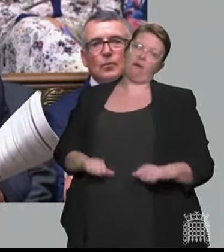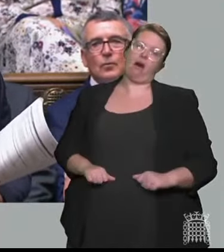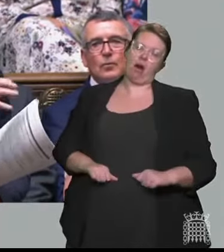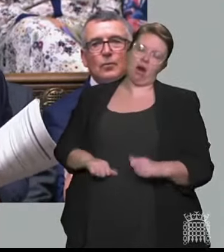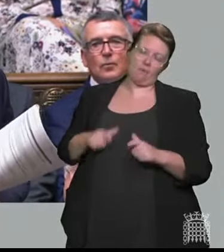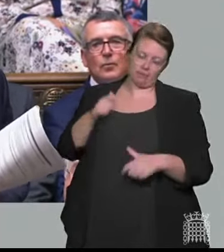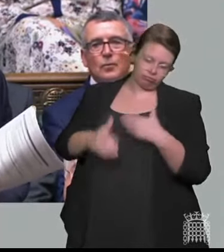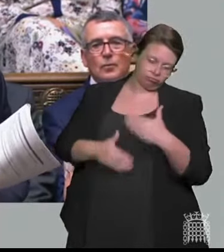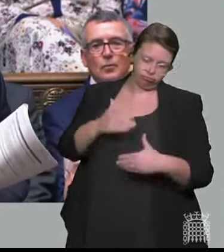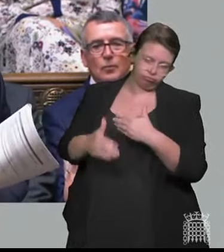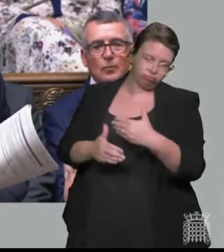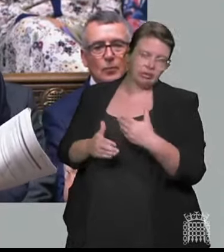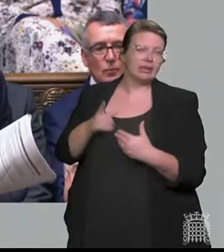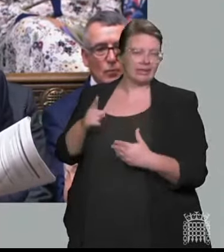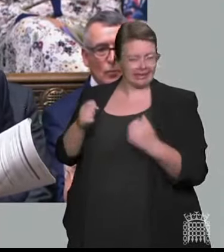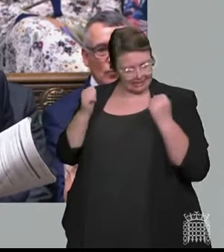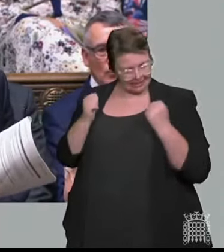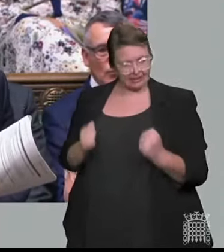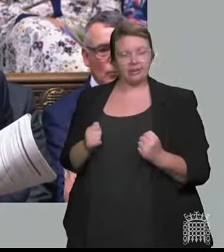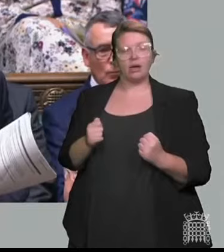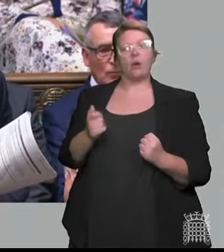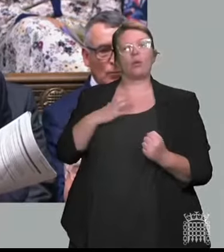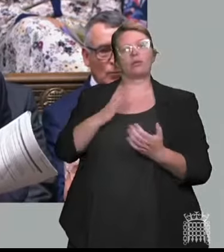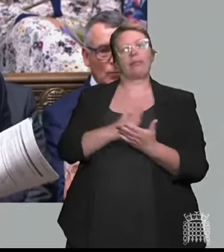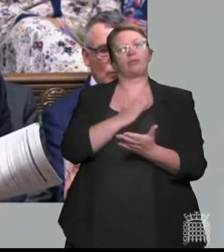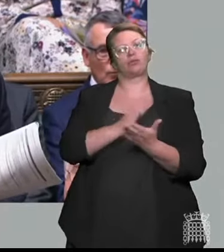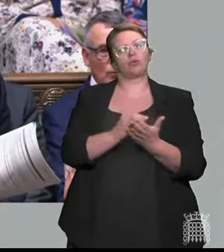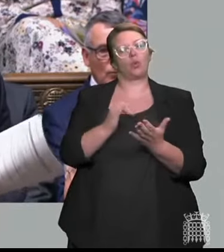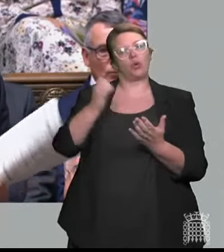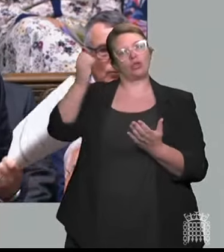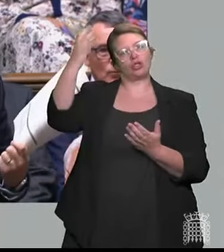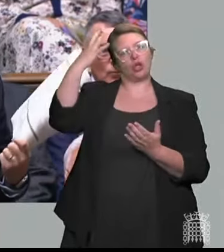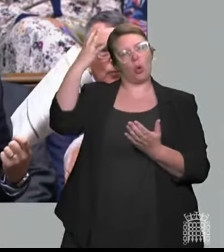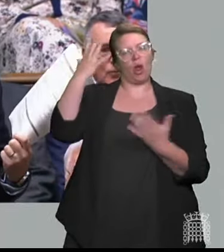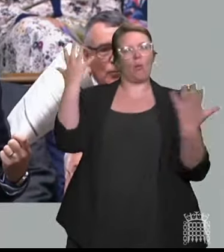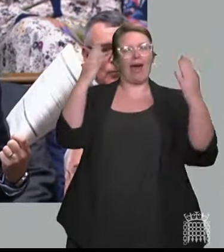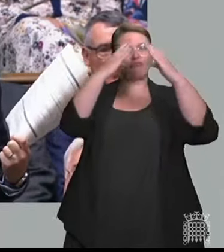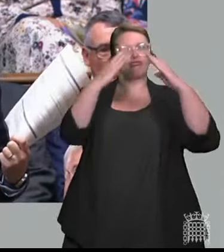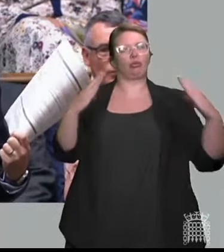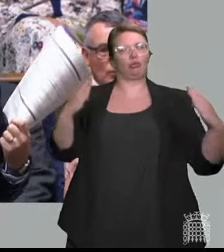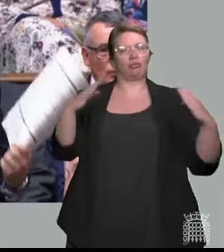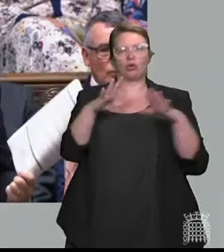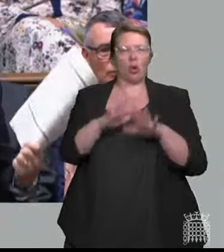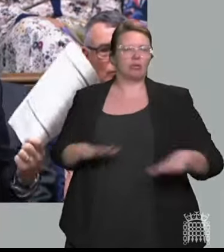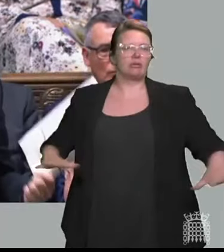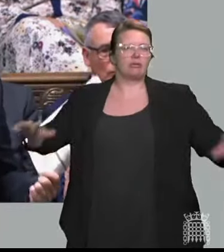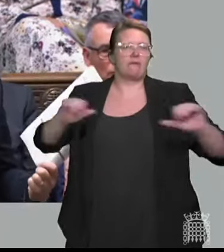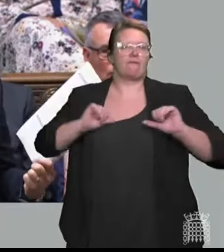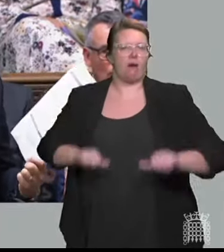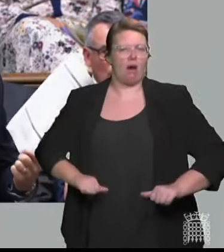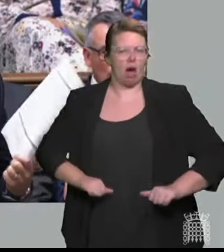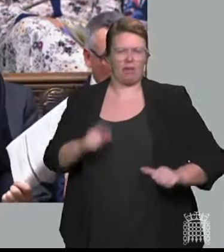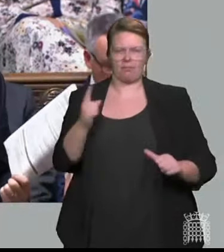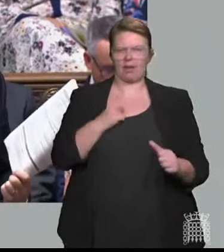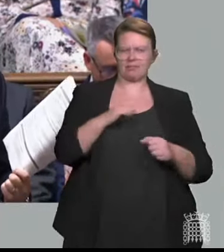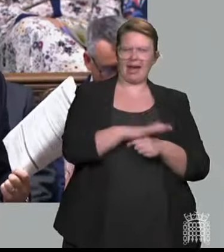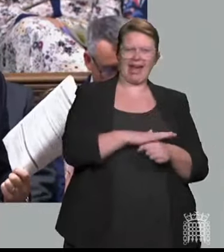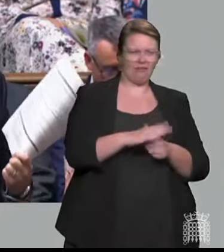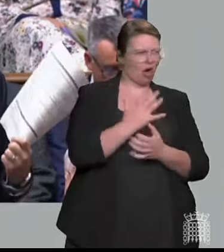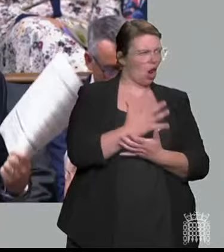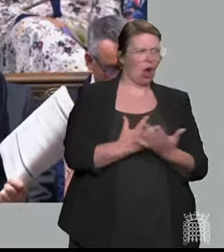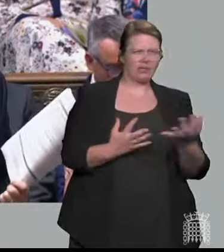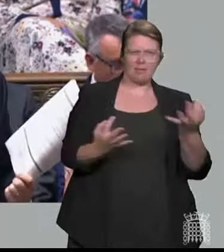instead rightly arguing for solar to be installed on rooftops. Yet my constituency sees a constant flow of planning